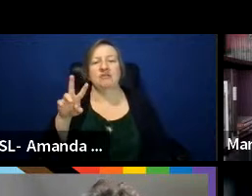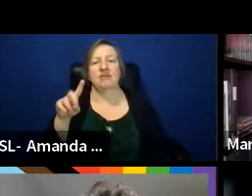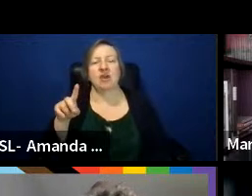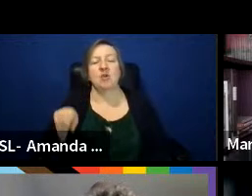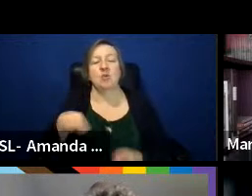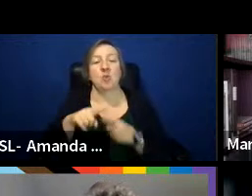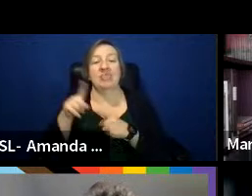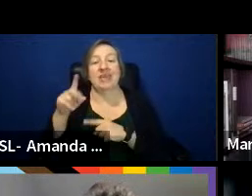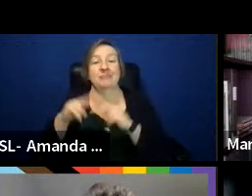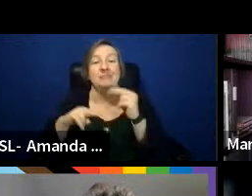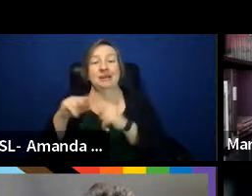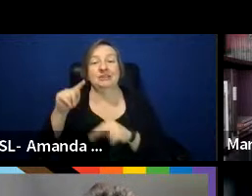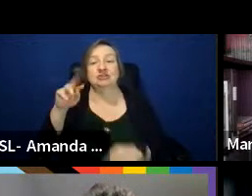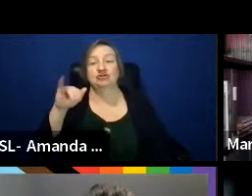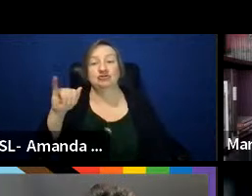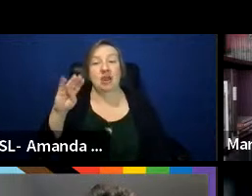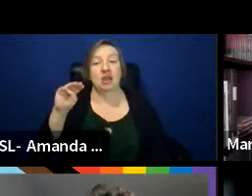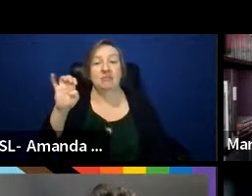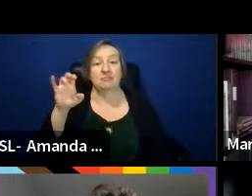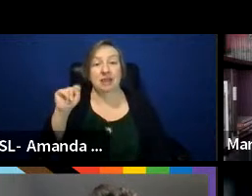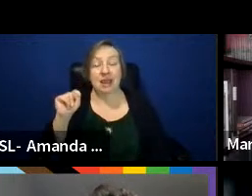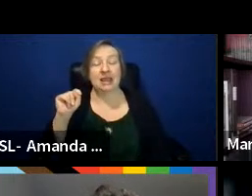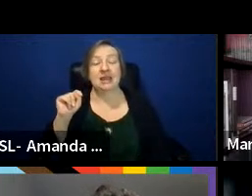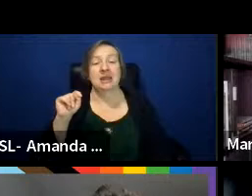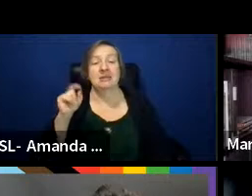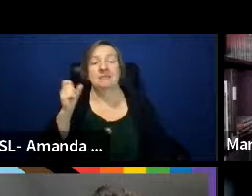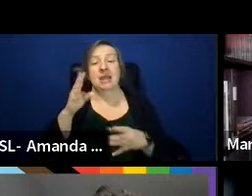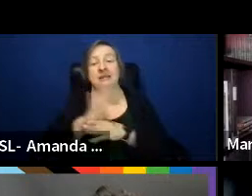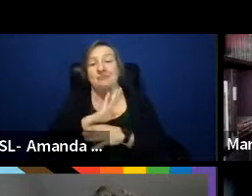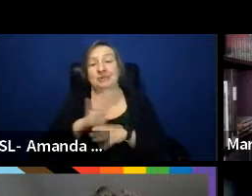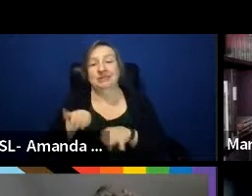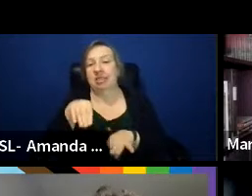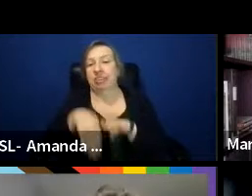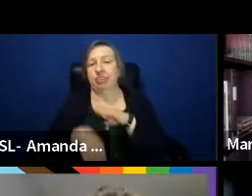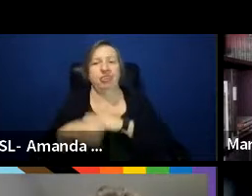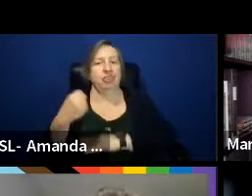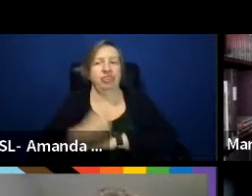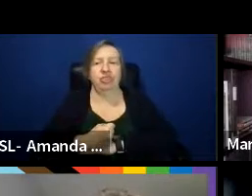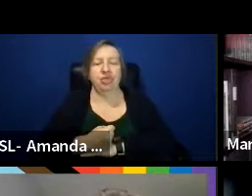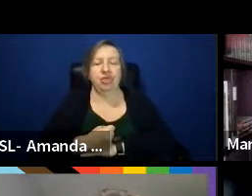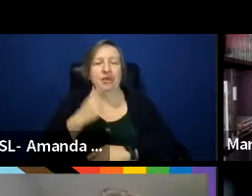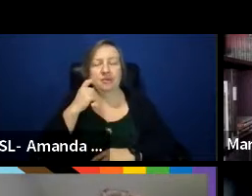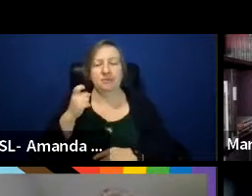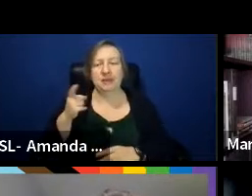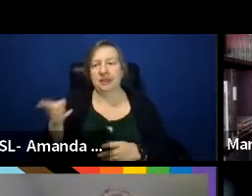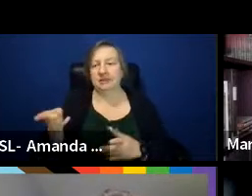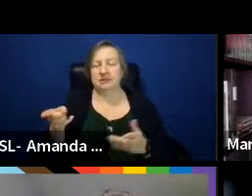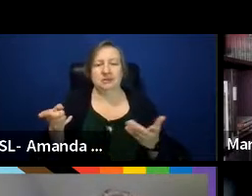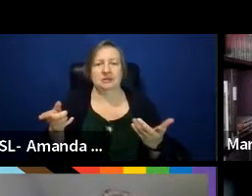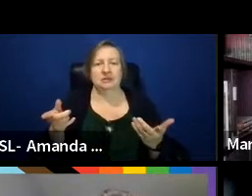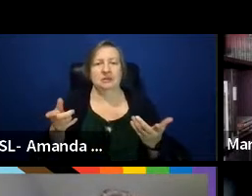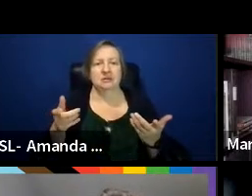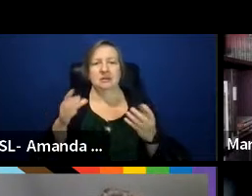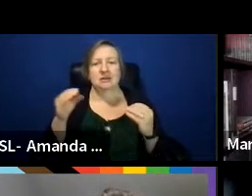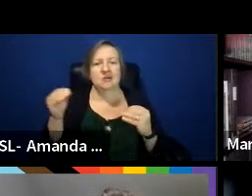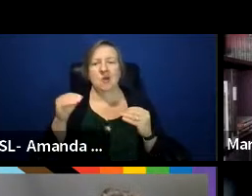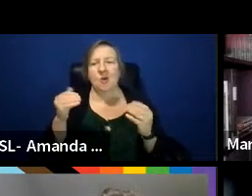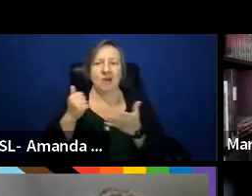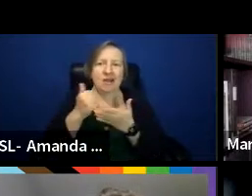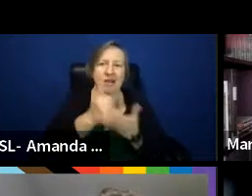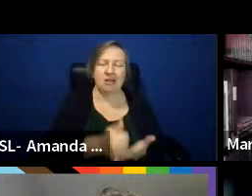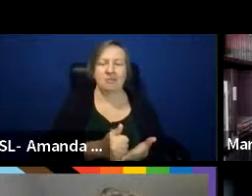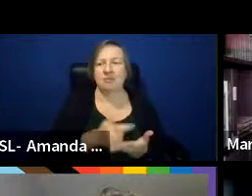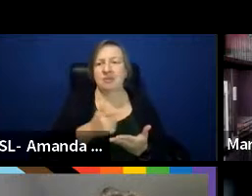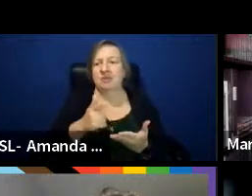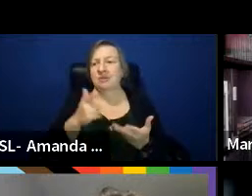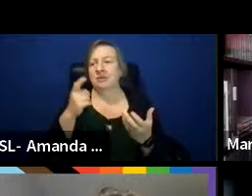went under because there was no mitigation plan for them. They were used to normal traffic, the traffic stopped, and it went away. And I don't even